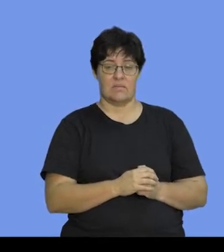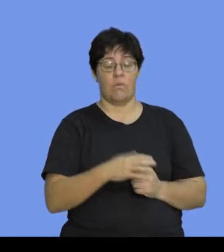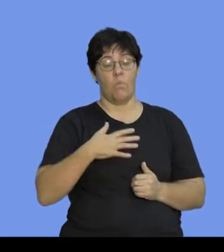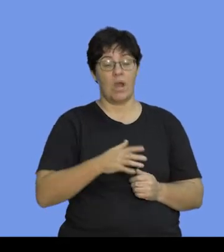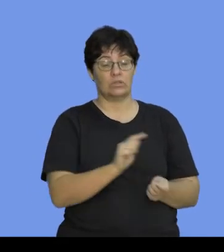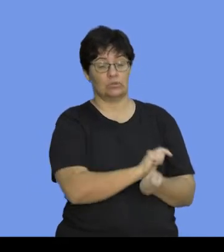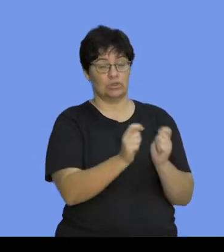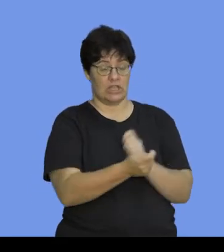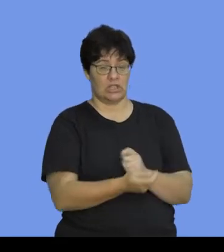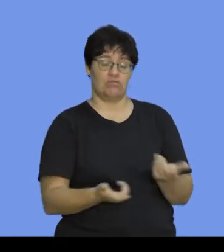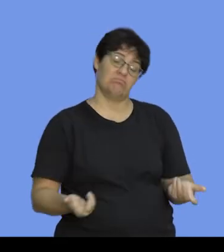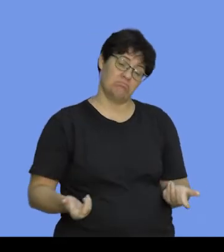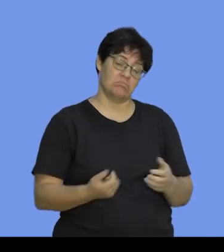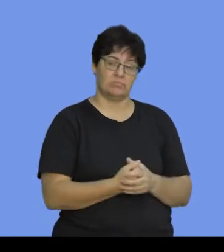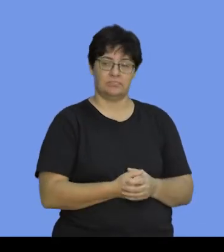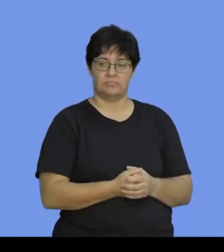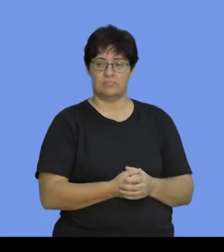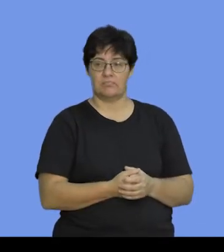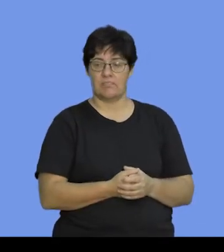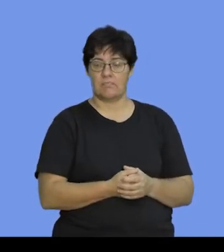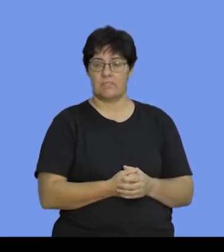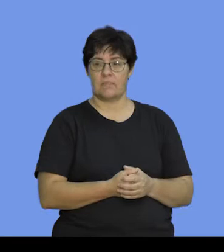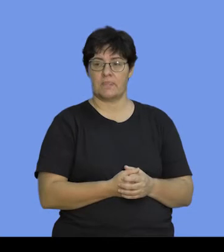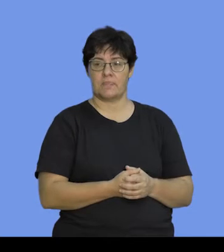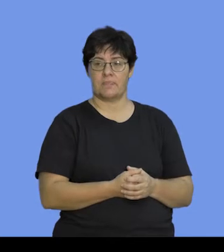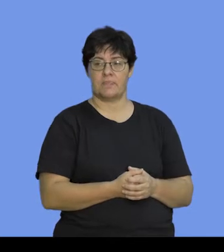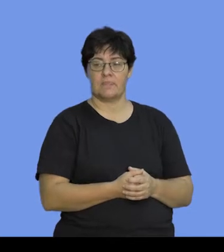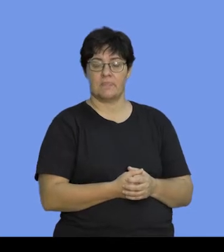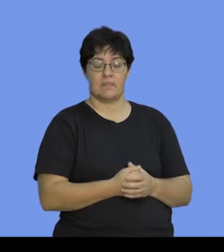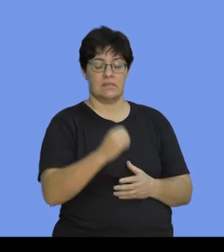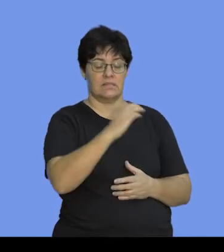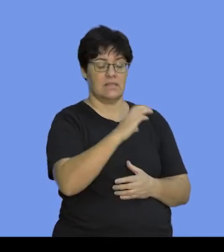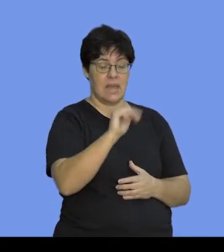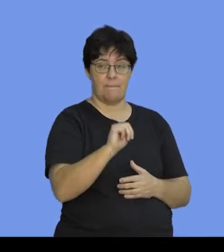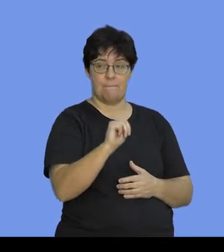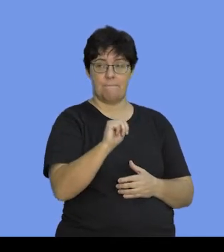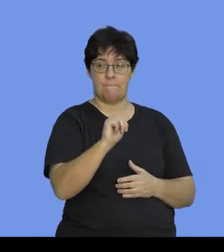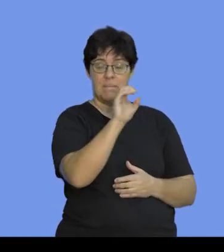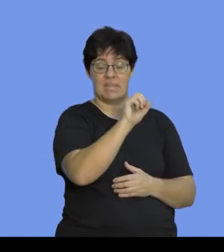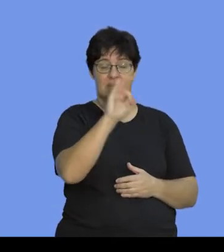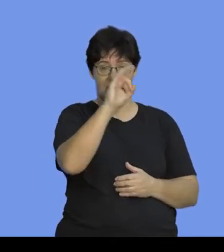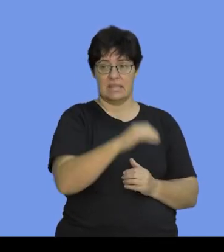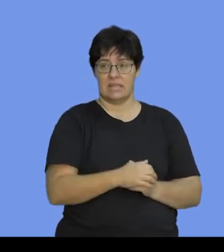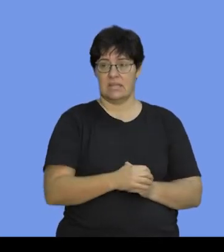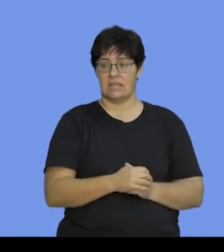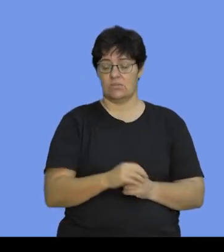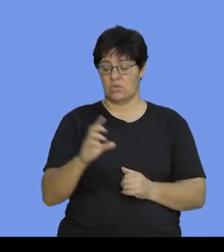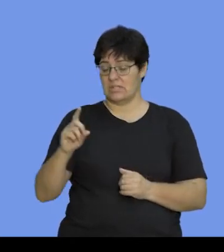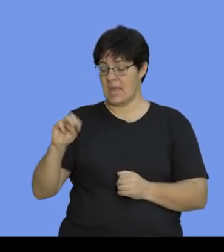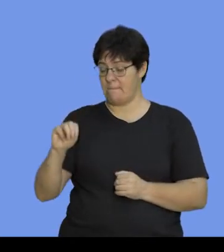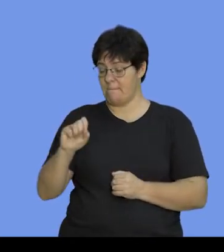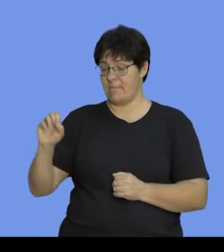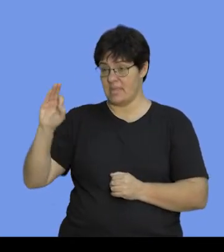to change, say for argument's sake, cubic centimeters, okay, to cubic